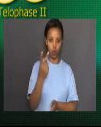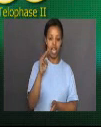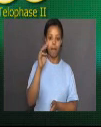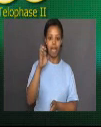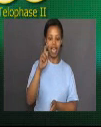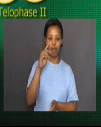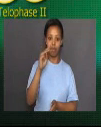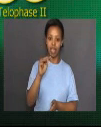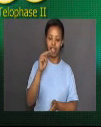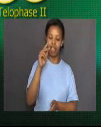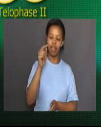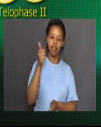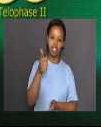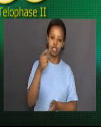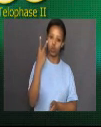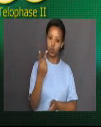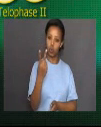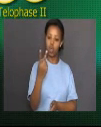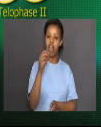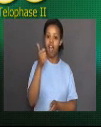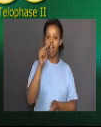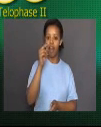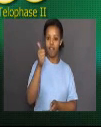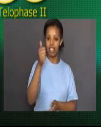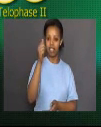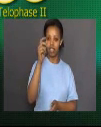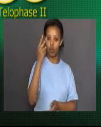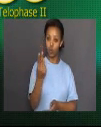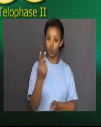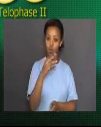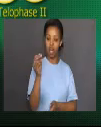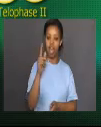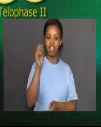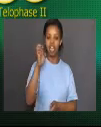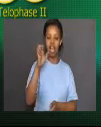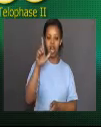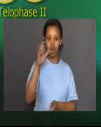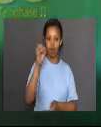II, anaphase II, and telophase II.